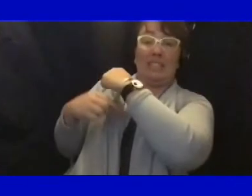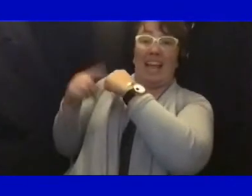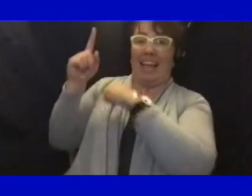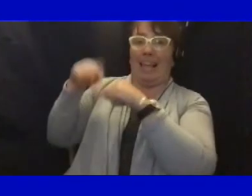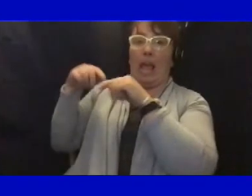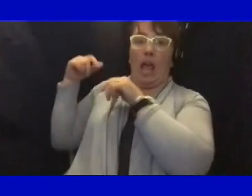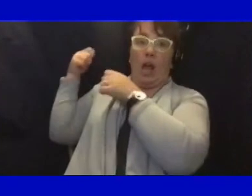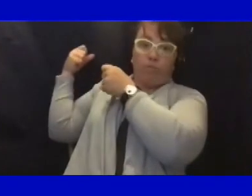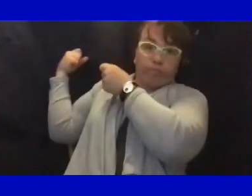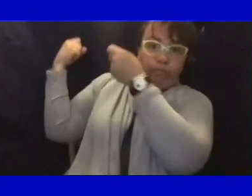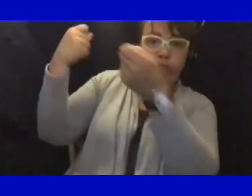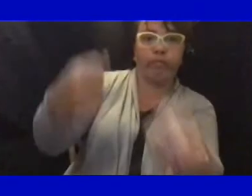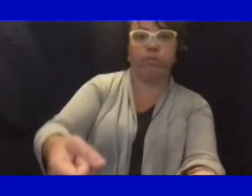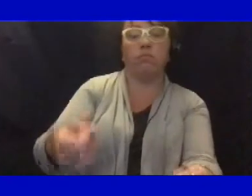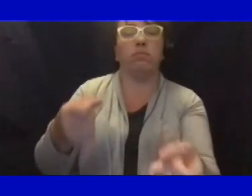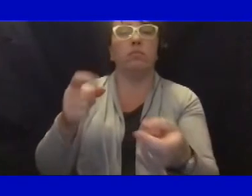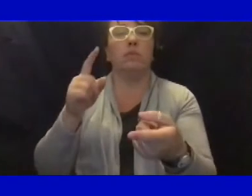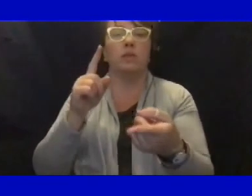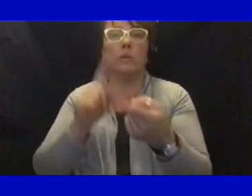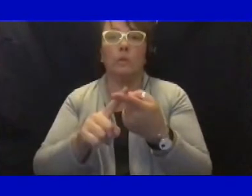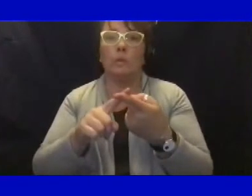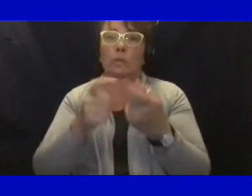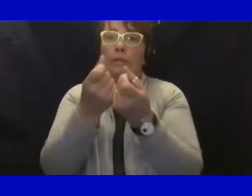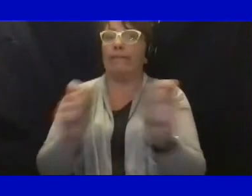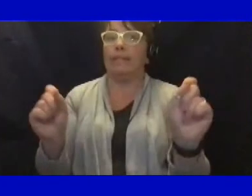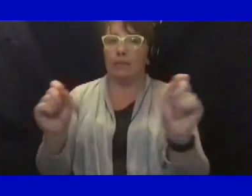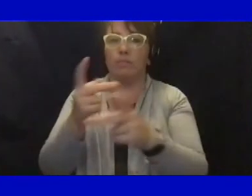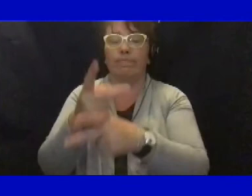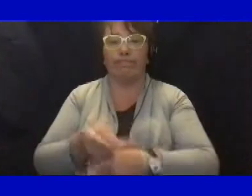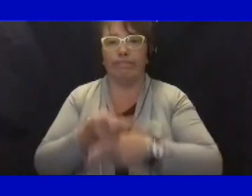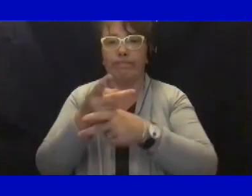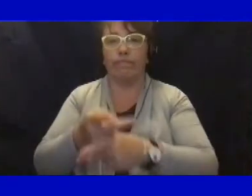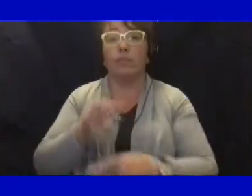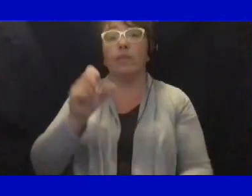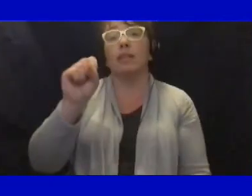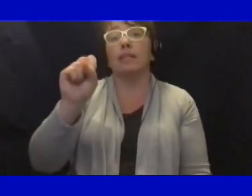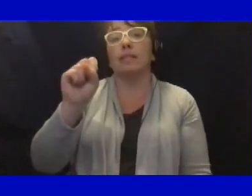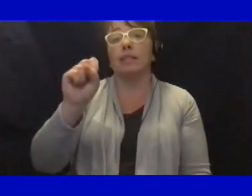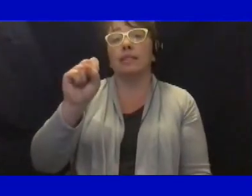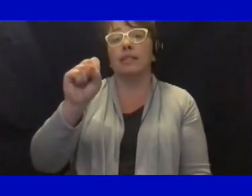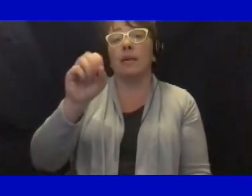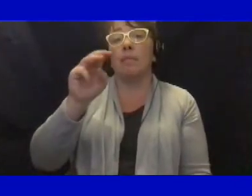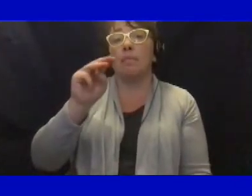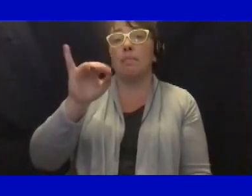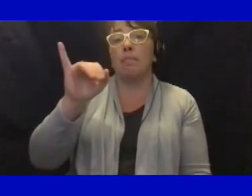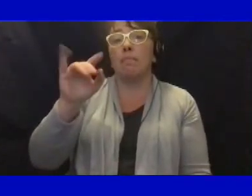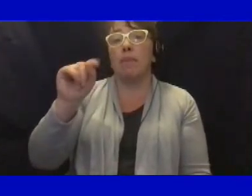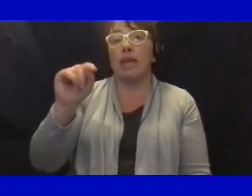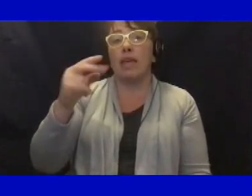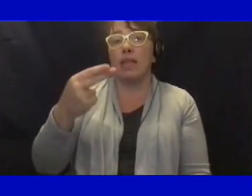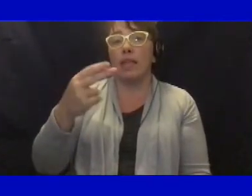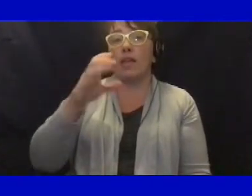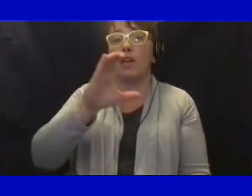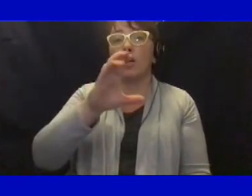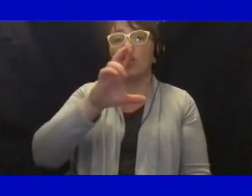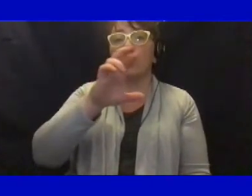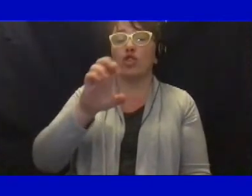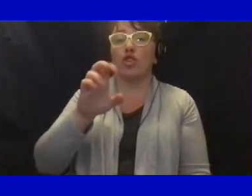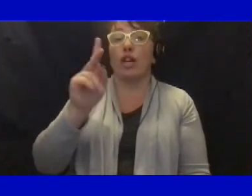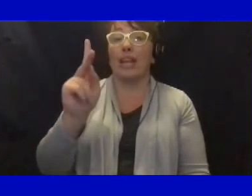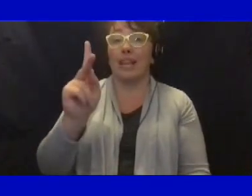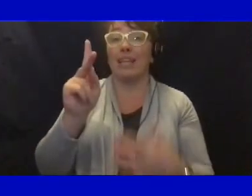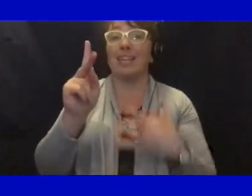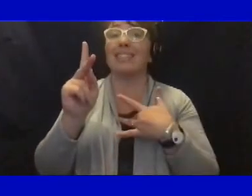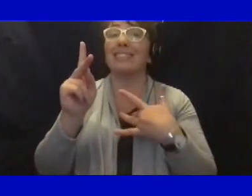Next, I want to talk about Smith Creek. Smith Creek's a 2 square mile canyon that comes off the bench. Typically, flows come out of Smith Creek